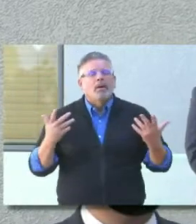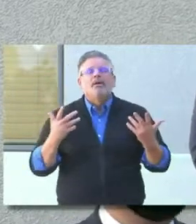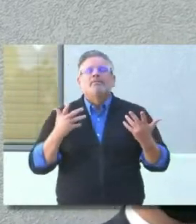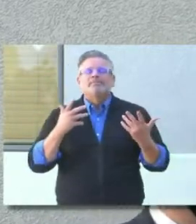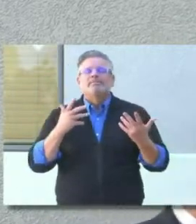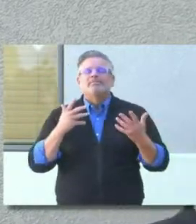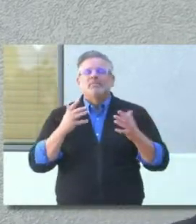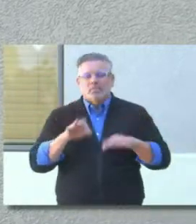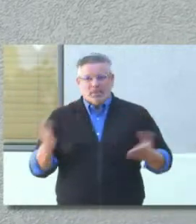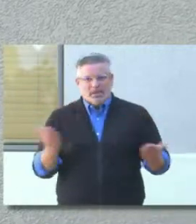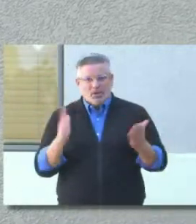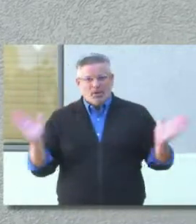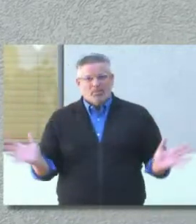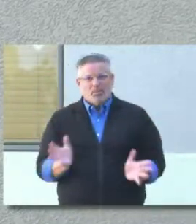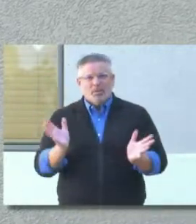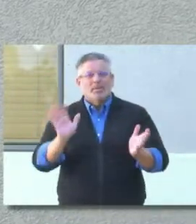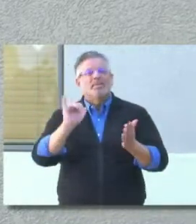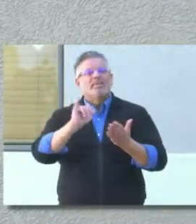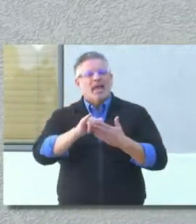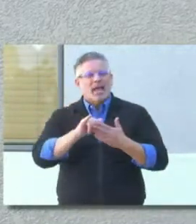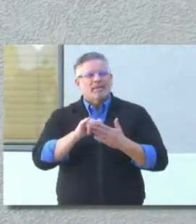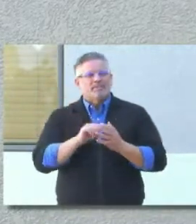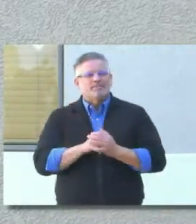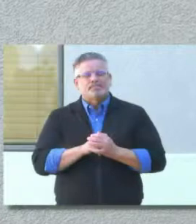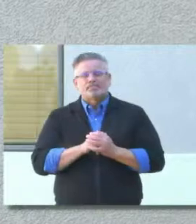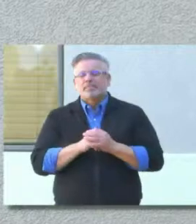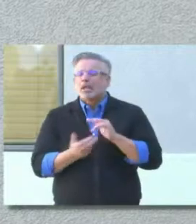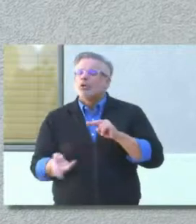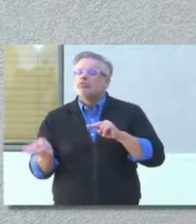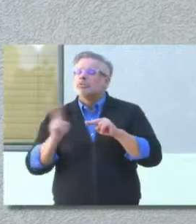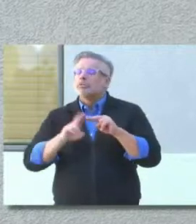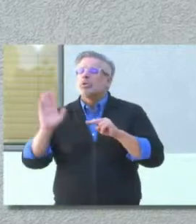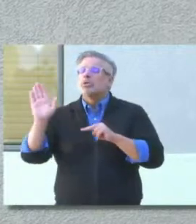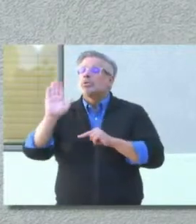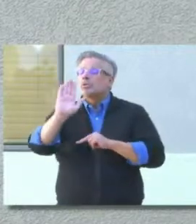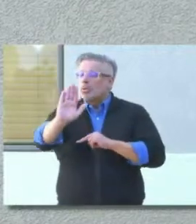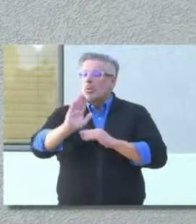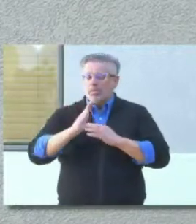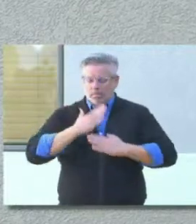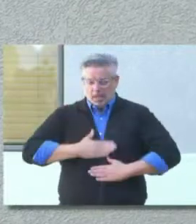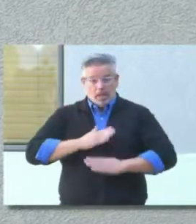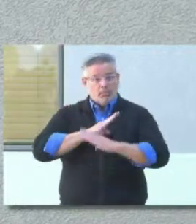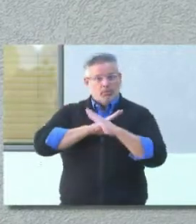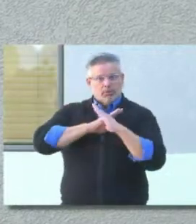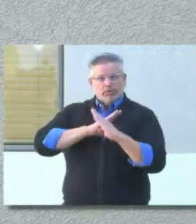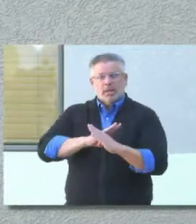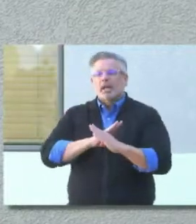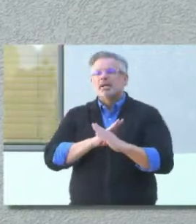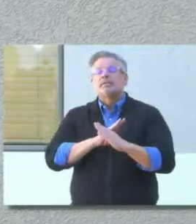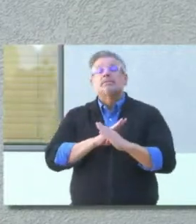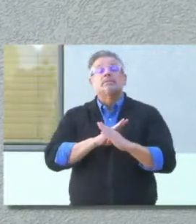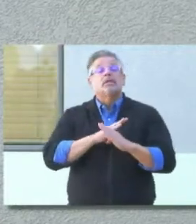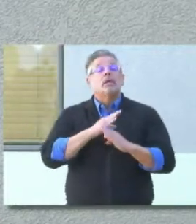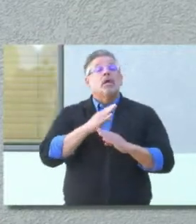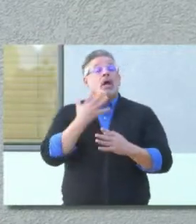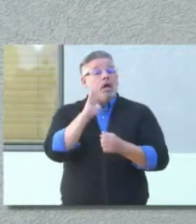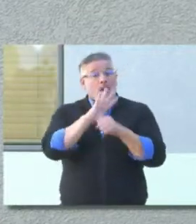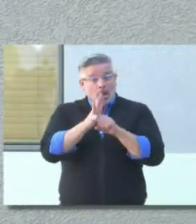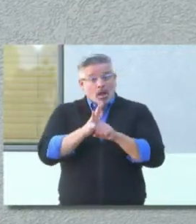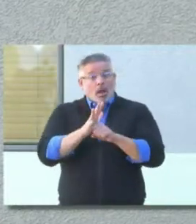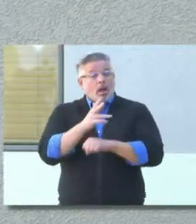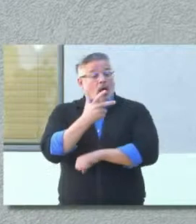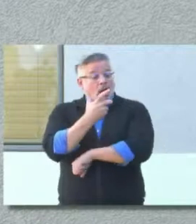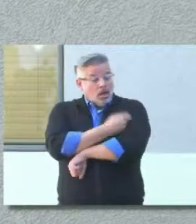is the one thing we're here to promote, and that's increasing your immunity that does wane after a number of months, 6 or